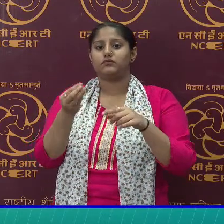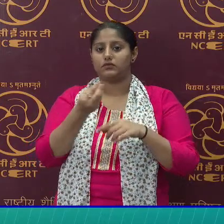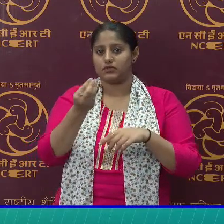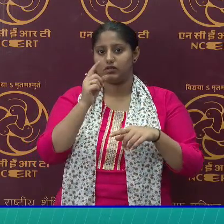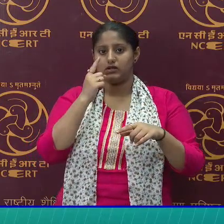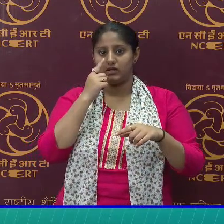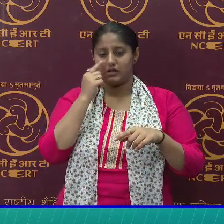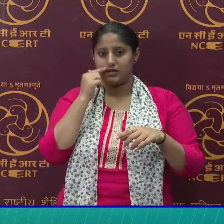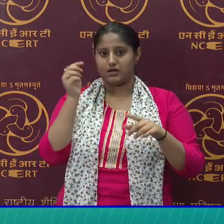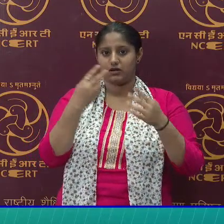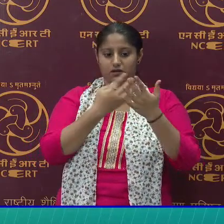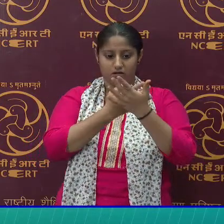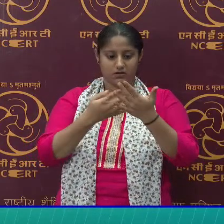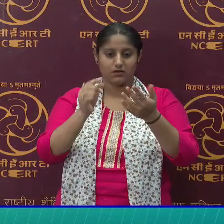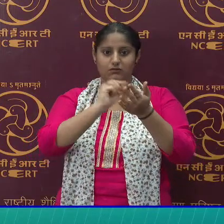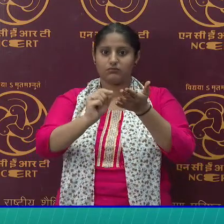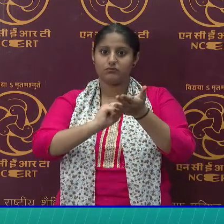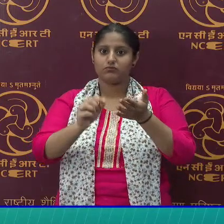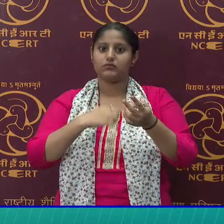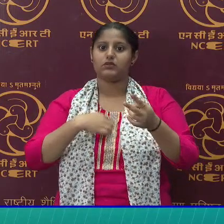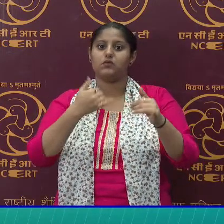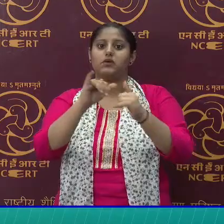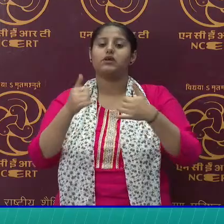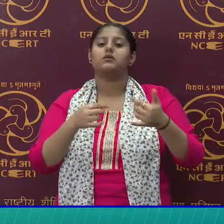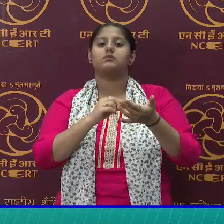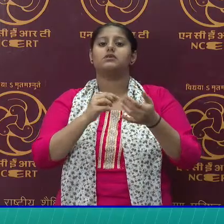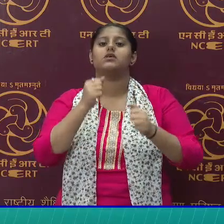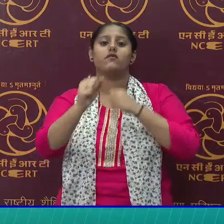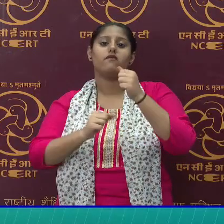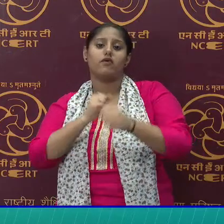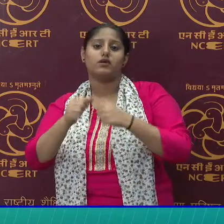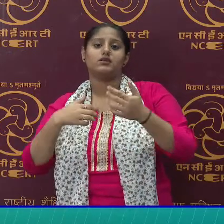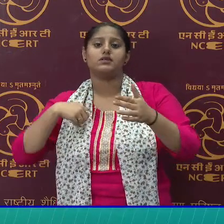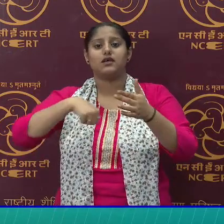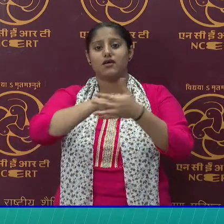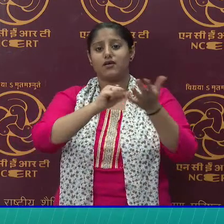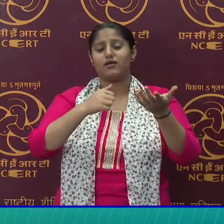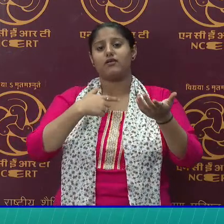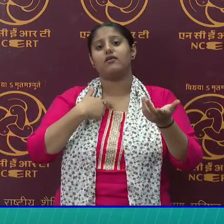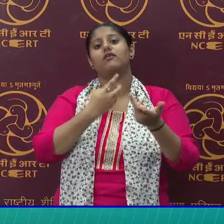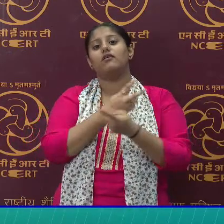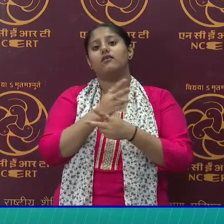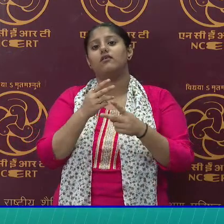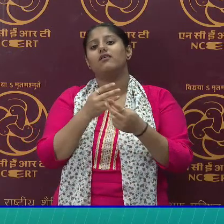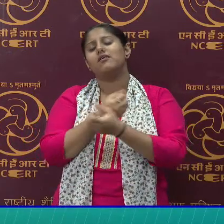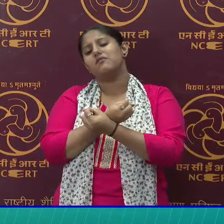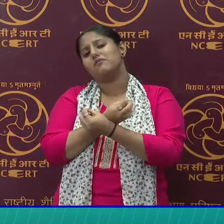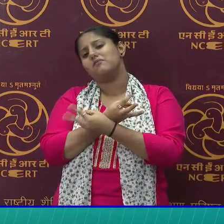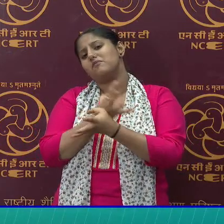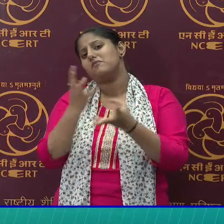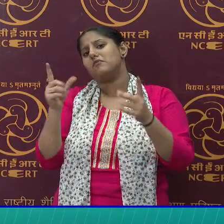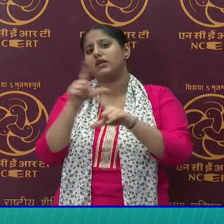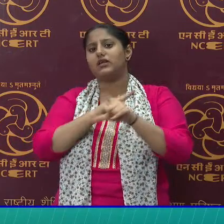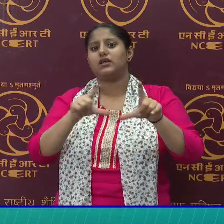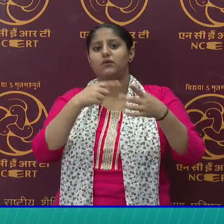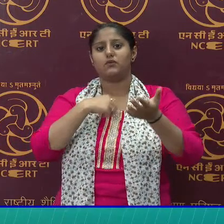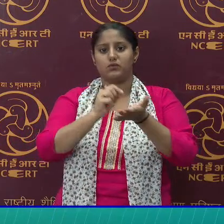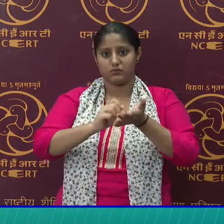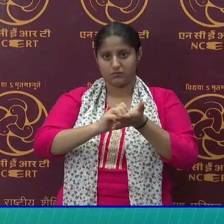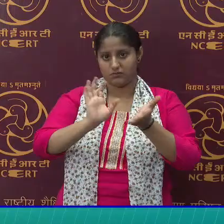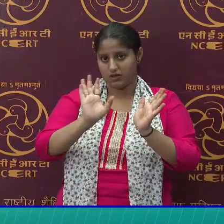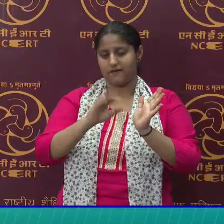there's a description about the game, and this one runs and he hits it, and multilingualism is also addressed